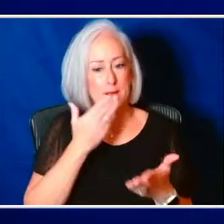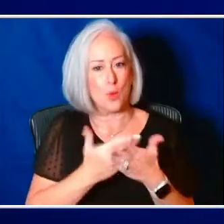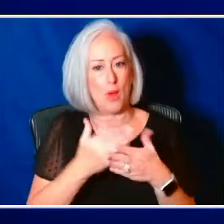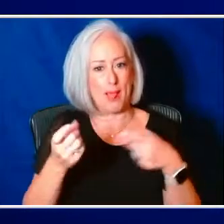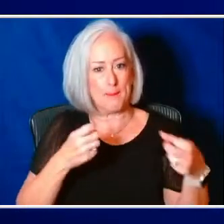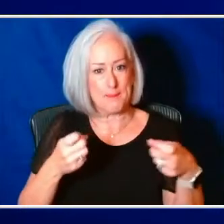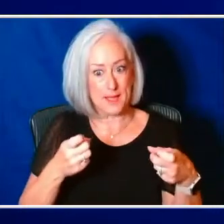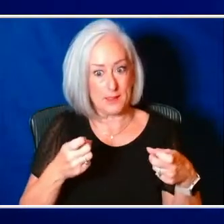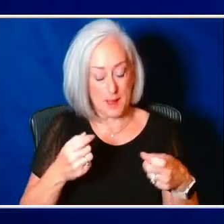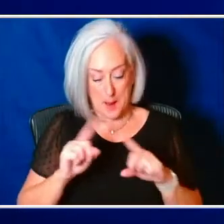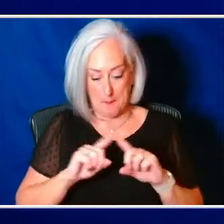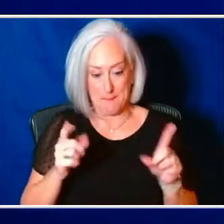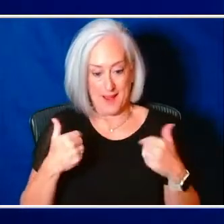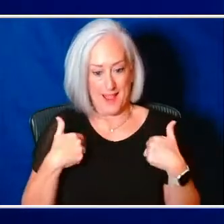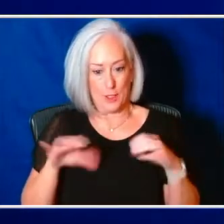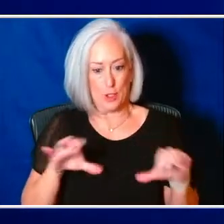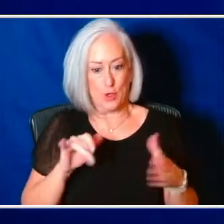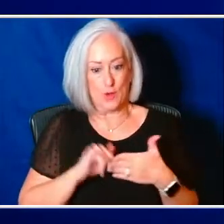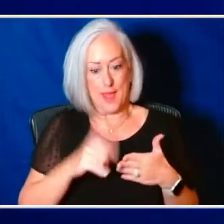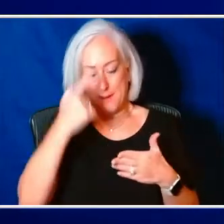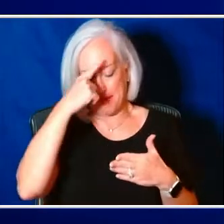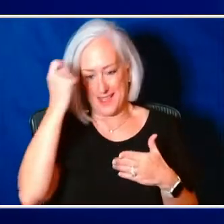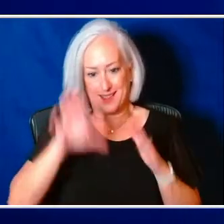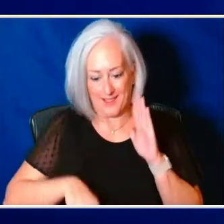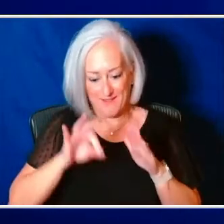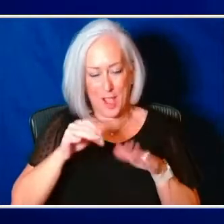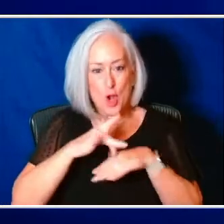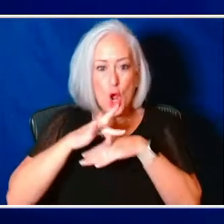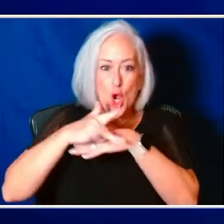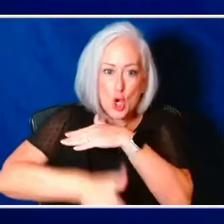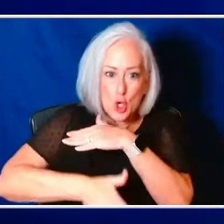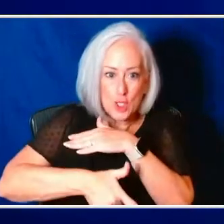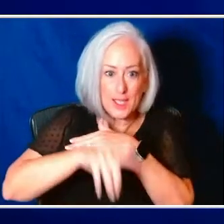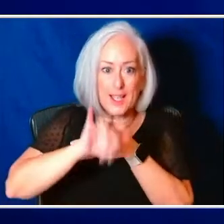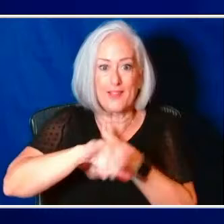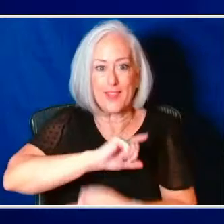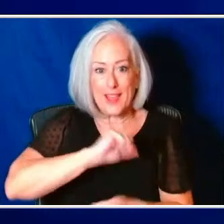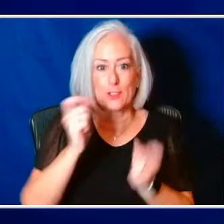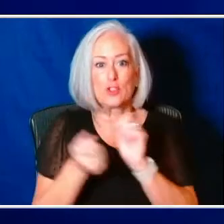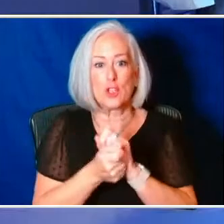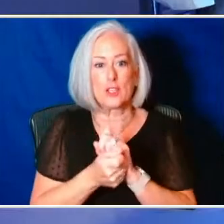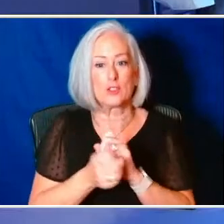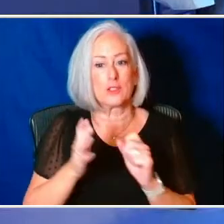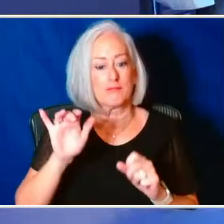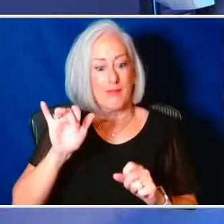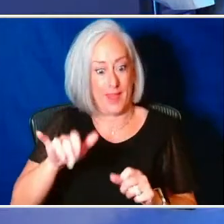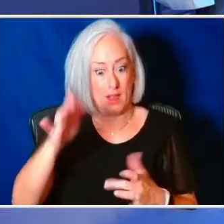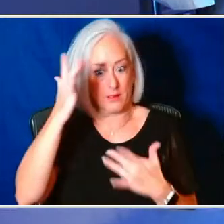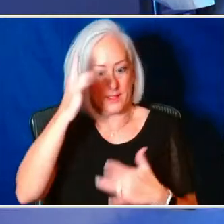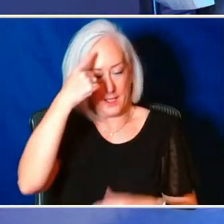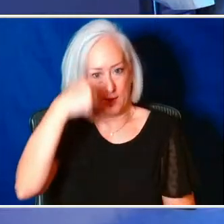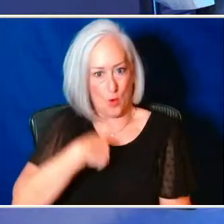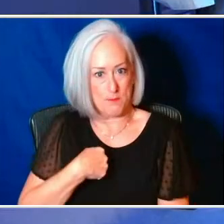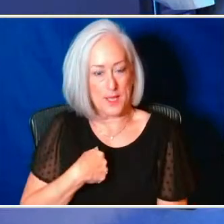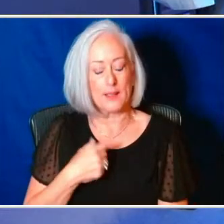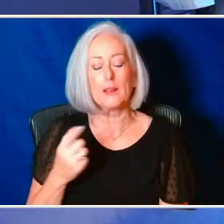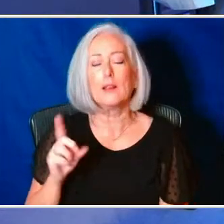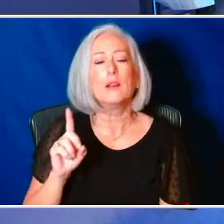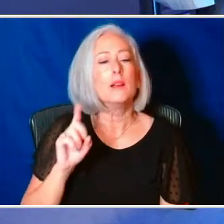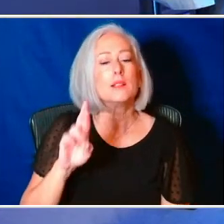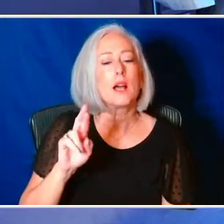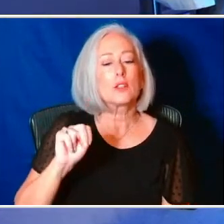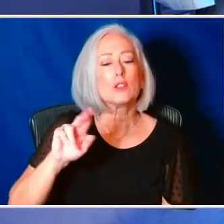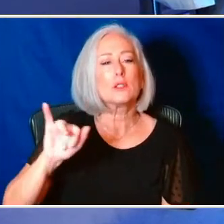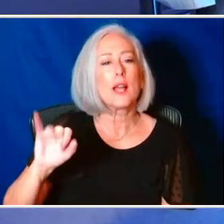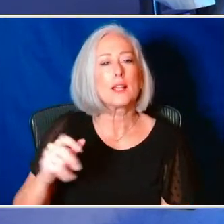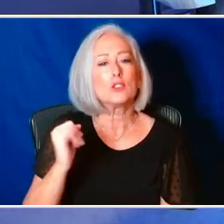got to find it very early, which probably changed, well, I believe it did change the course of the disease for me. Dr. Naji, what are some of the symptoms of lung cancer? I know it's kind